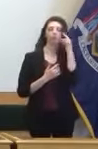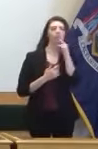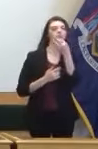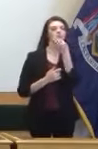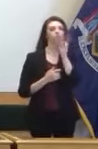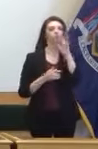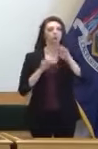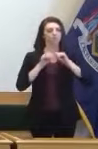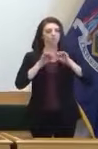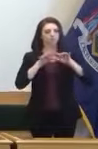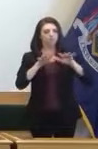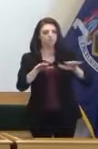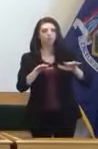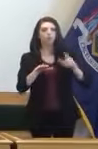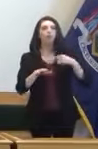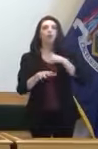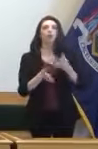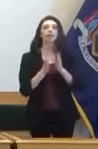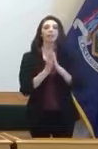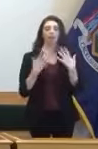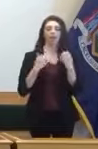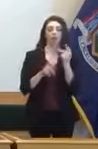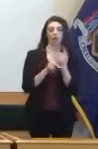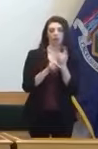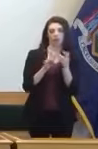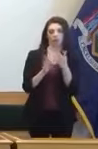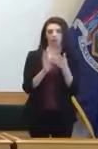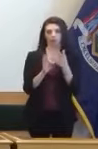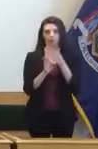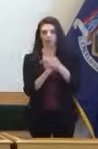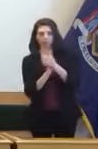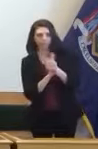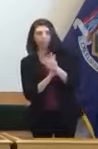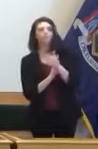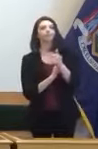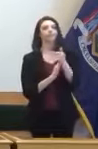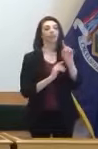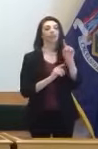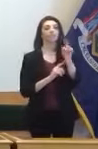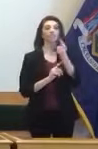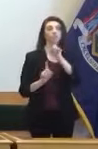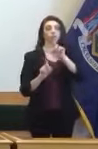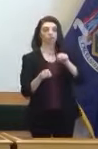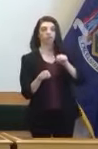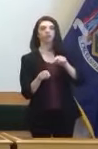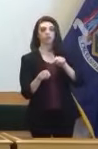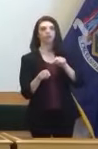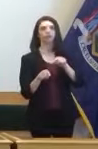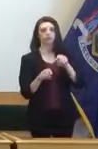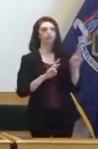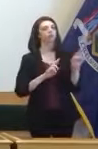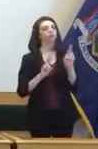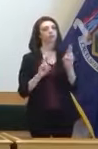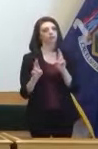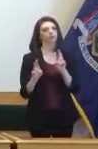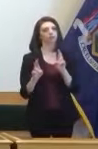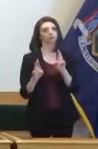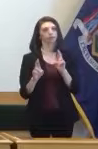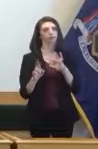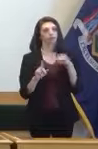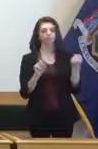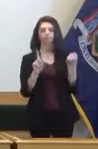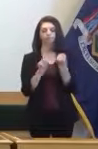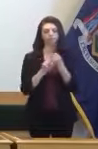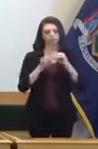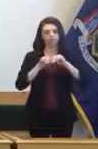first responders, and healthcare providers have been preparing since it became apparent that the pandemic would reach America. Oswego County